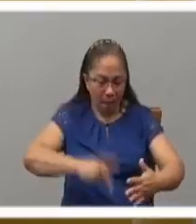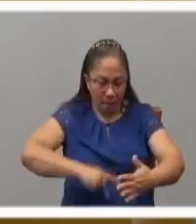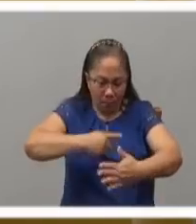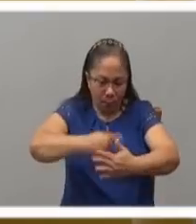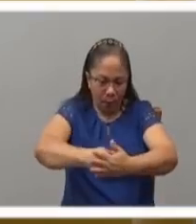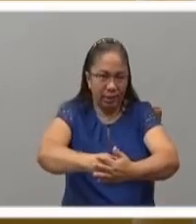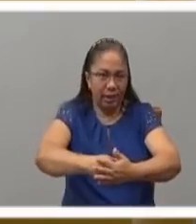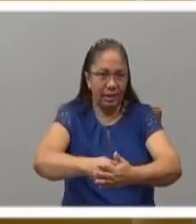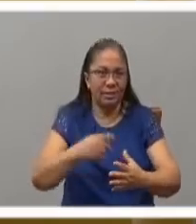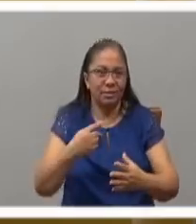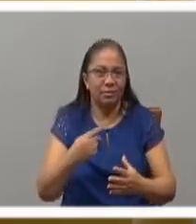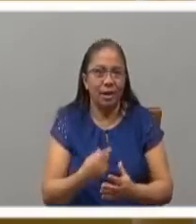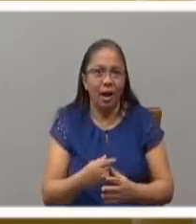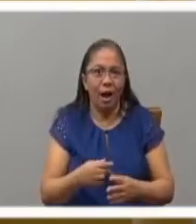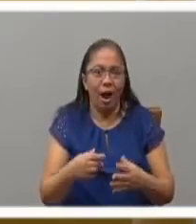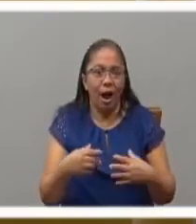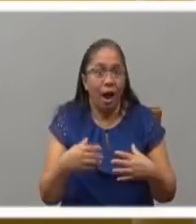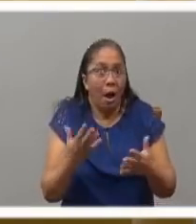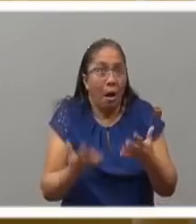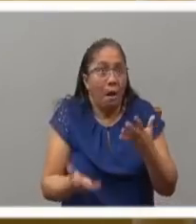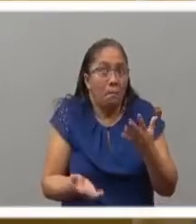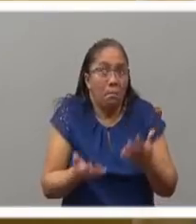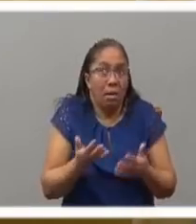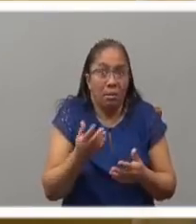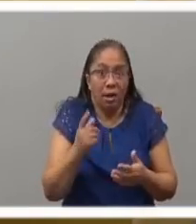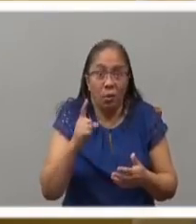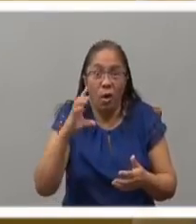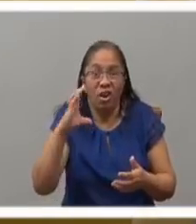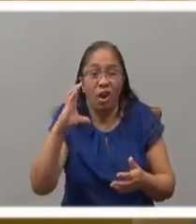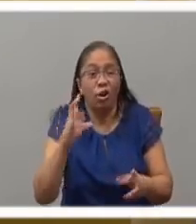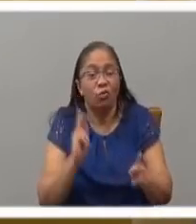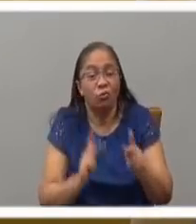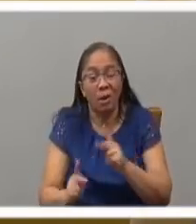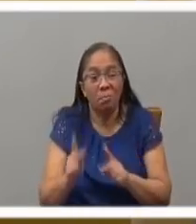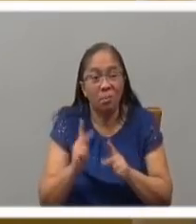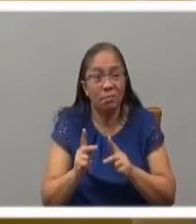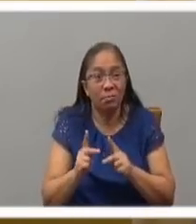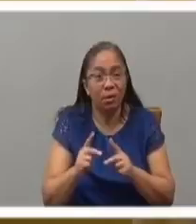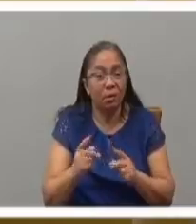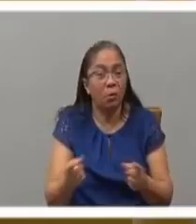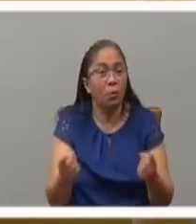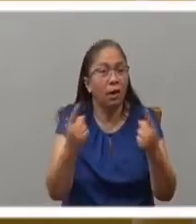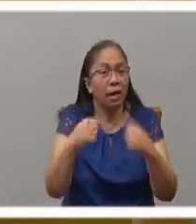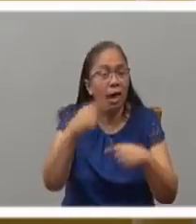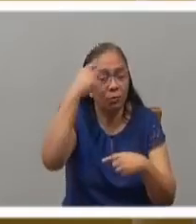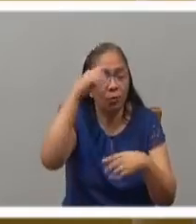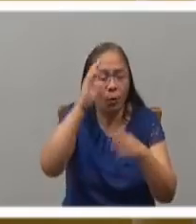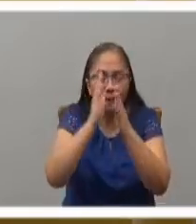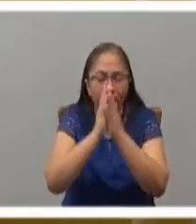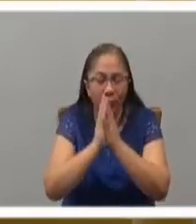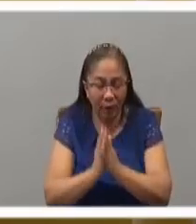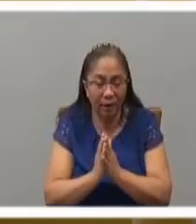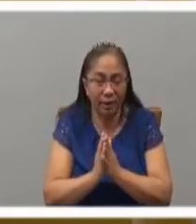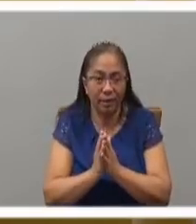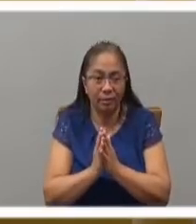the circle. And we ended up with perhaps 100 persons who came for prayer.